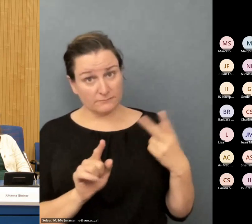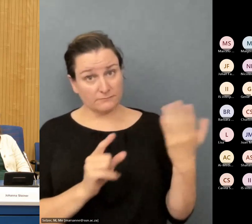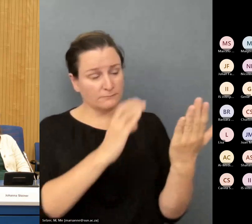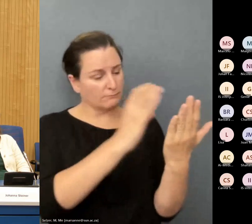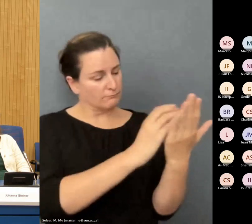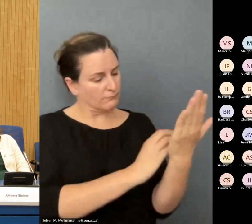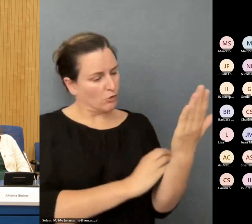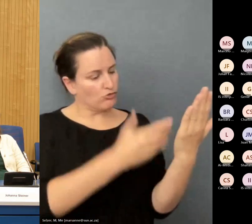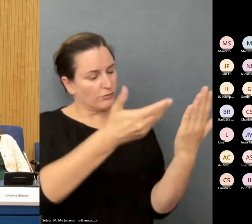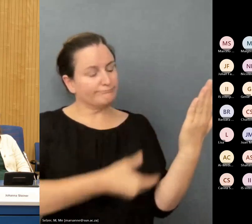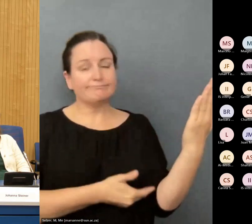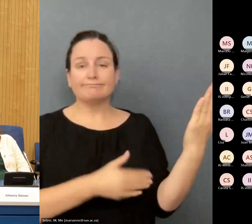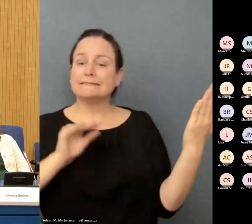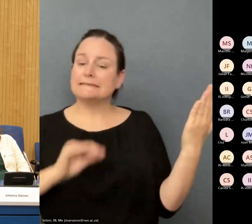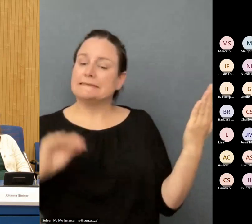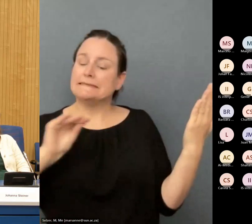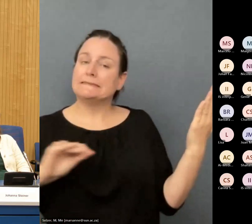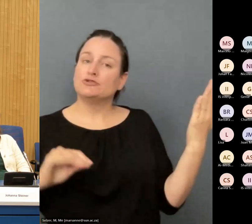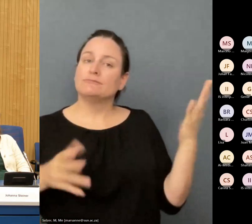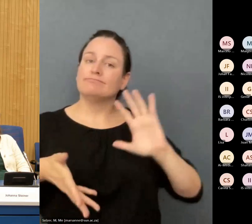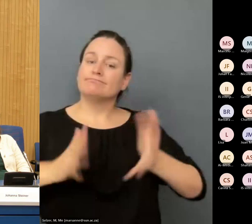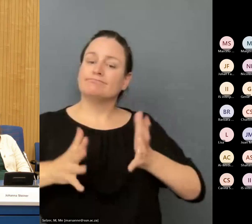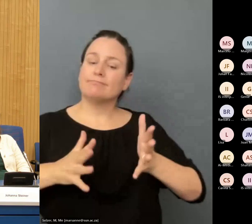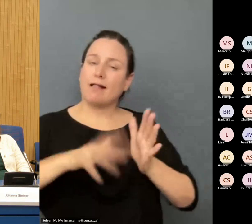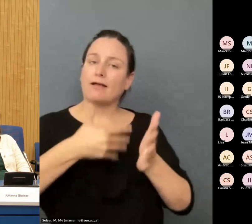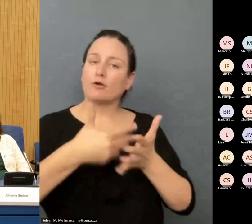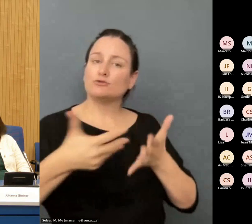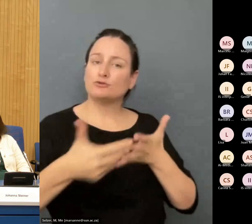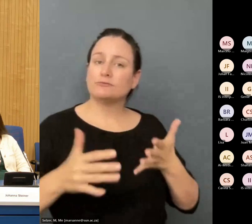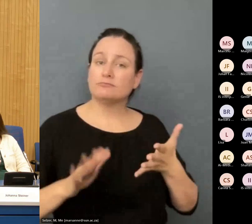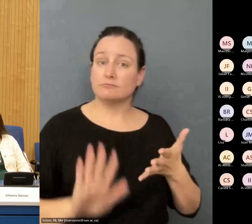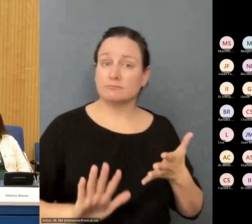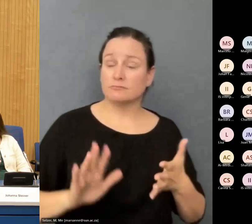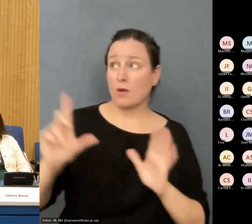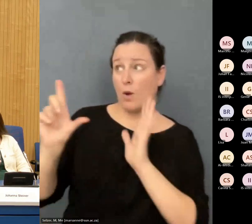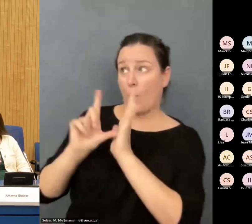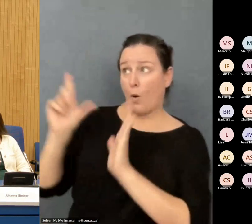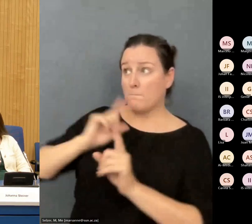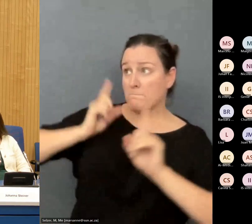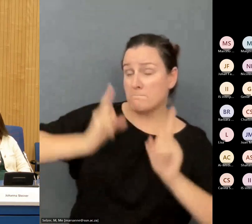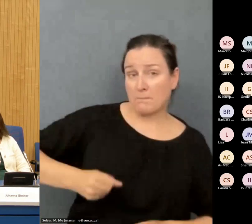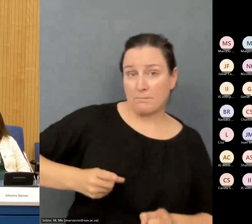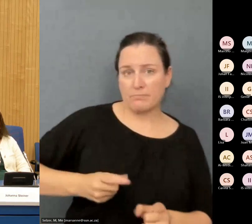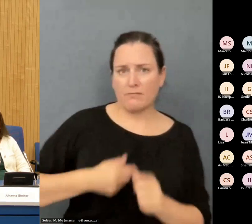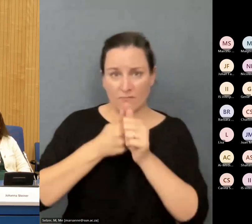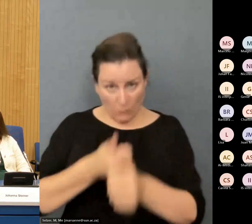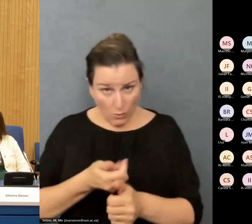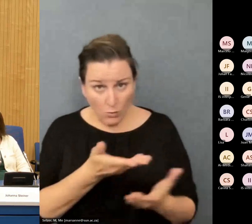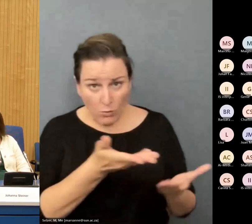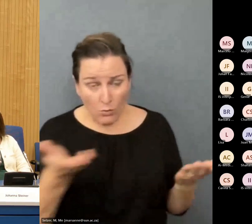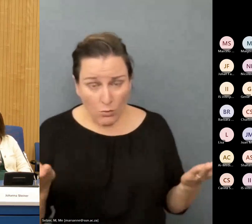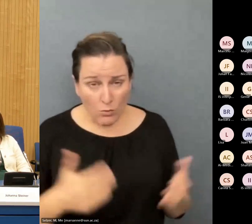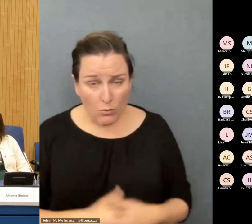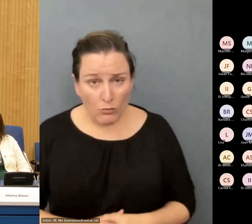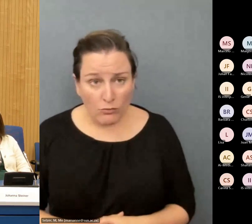in the schools by law in your country. Thank you. Thank you so much. And who would like to pick up?